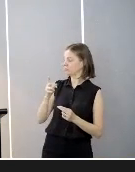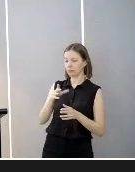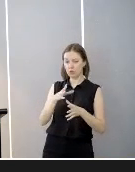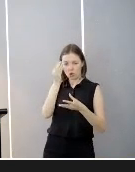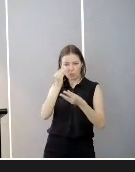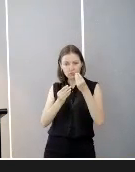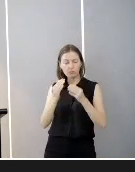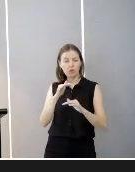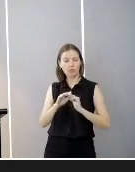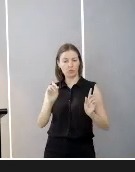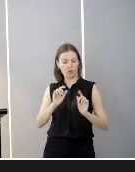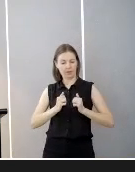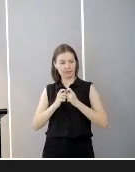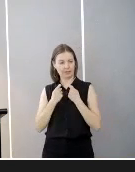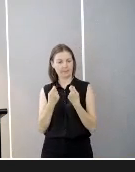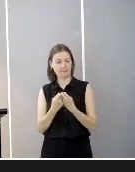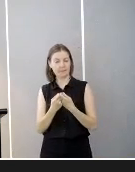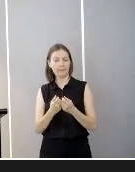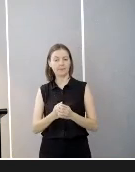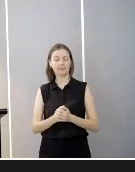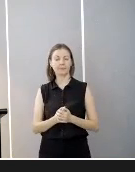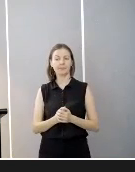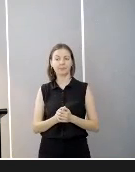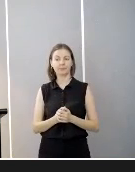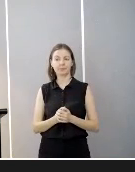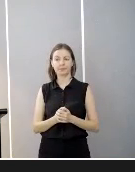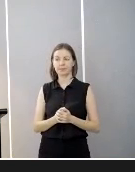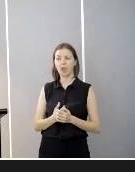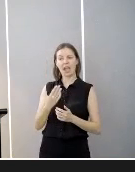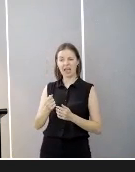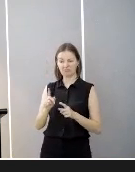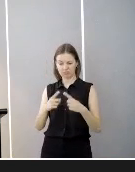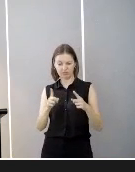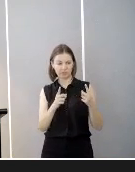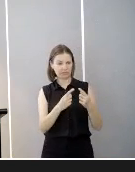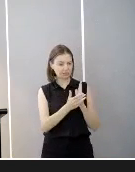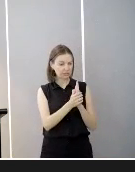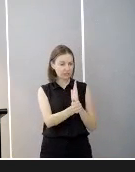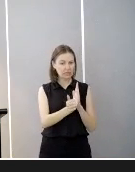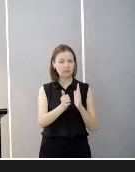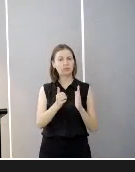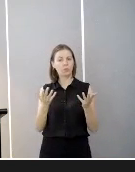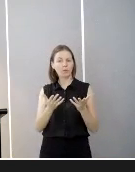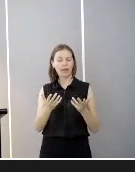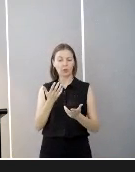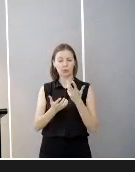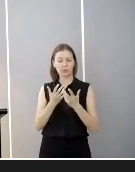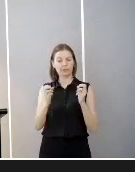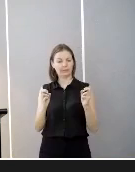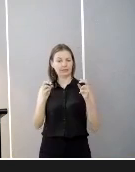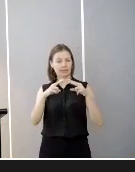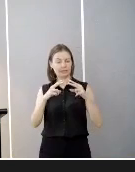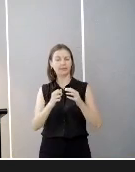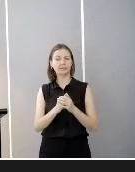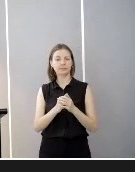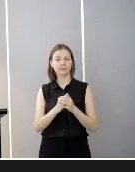work on. But the Brain and Mind Center is a multidisciplinary initiative at the University of Sydney, so brings together a